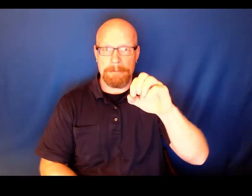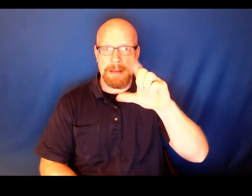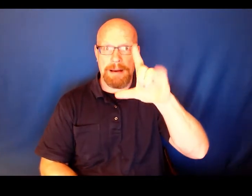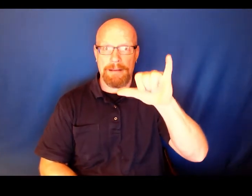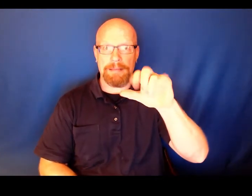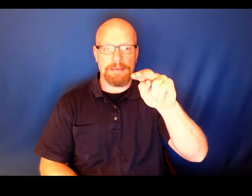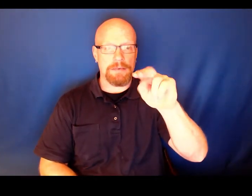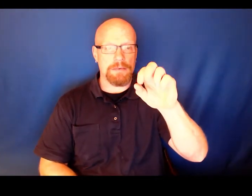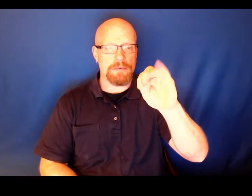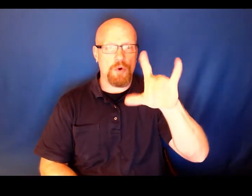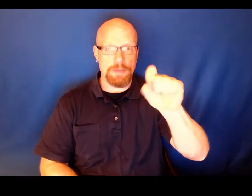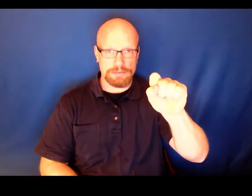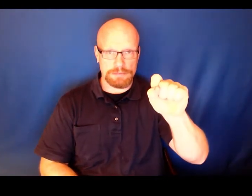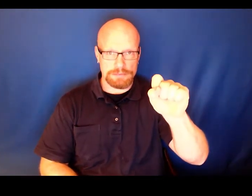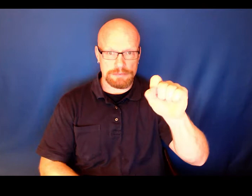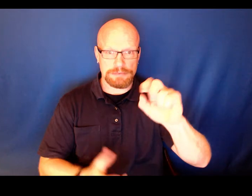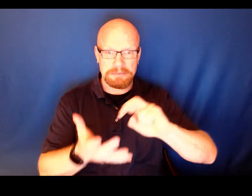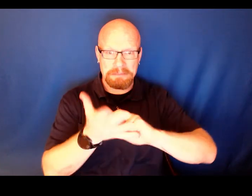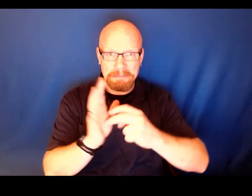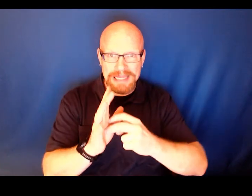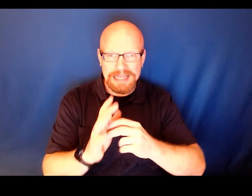Now, adding polynomials.